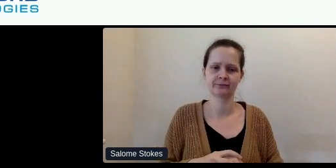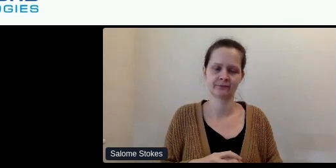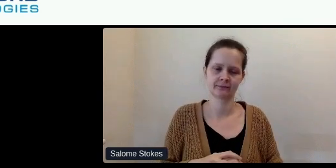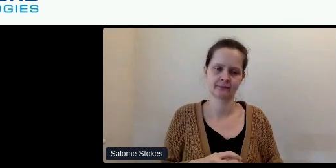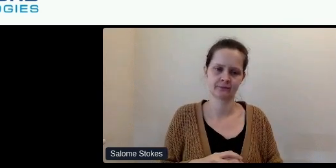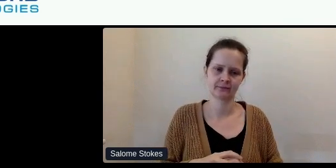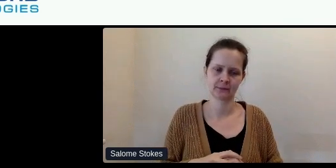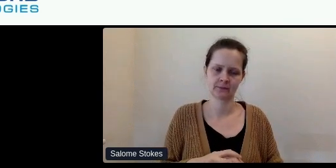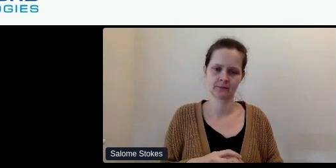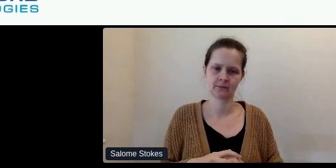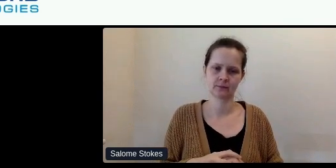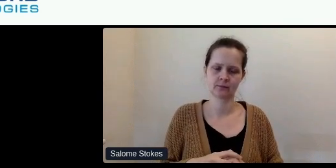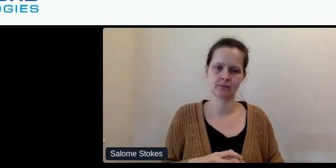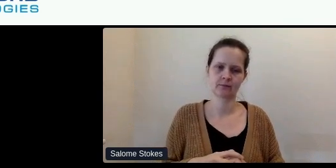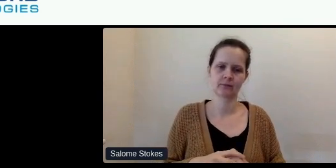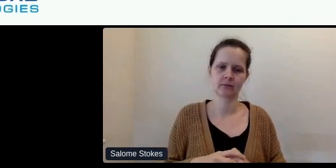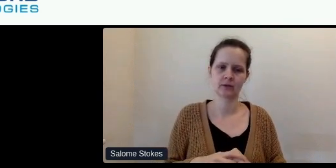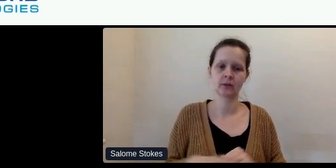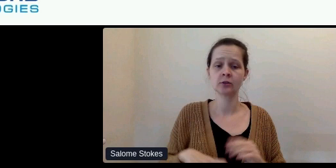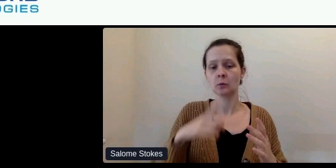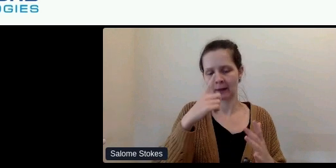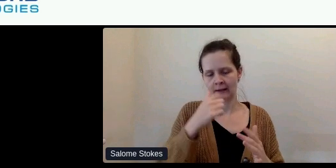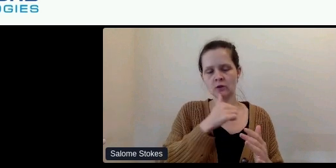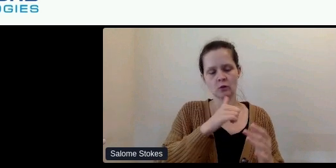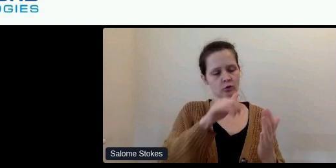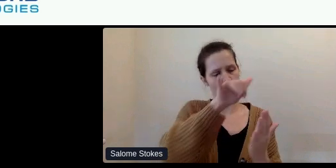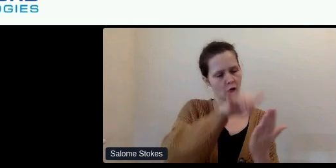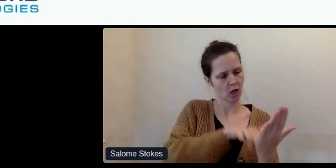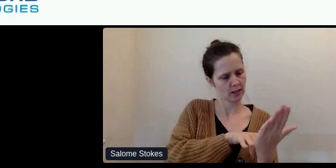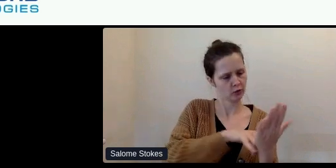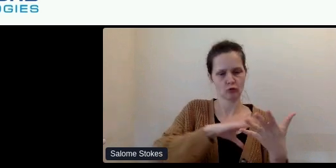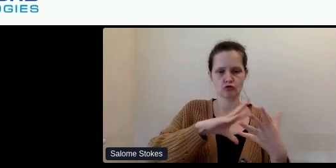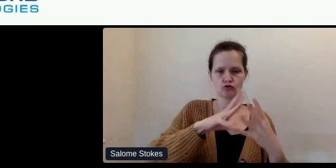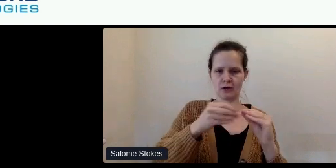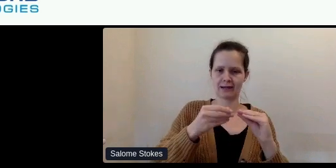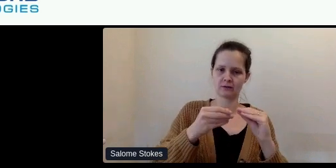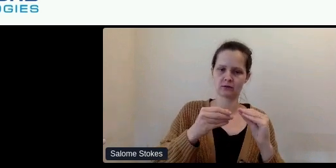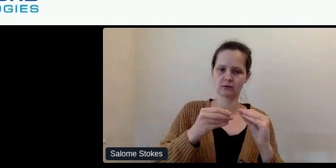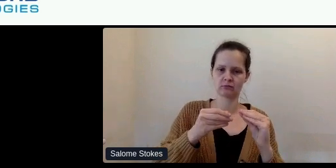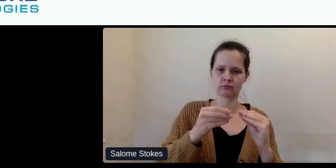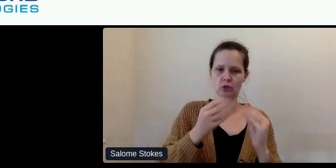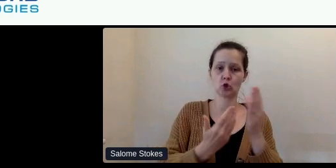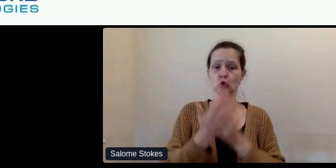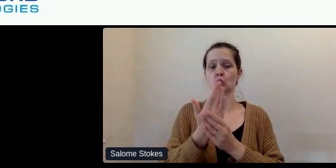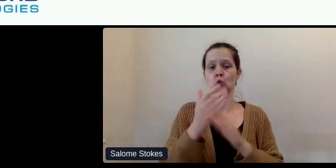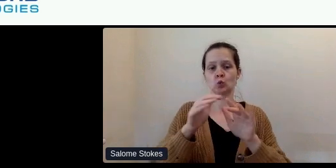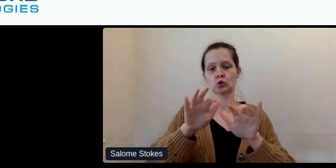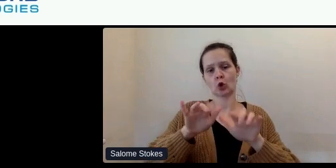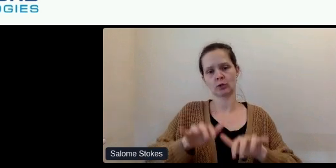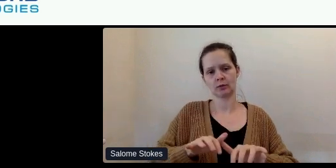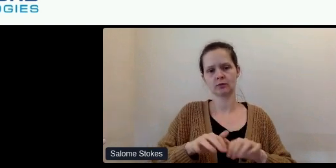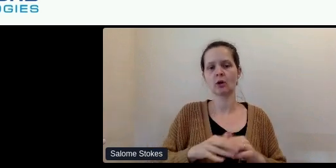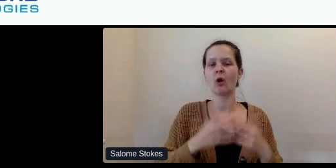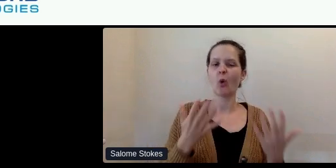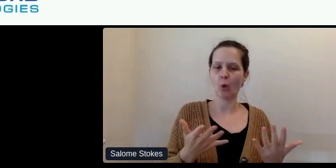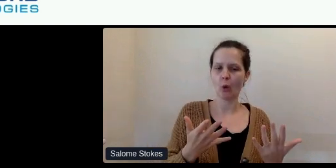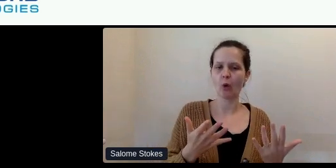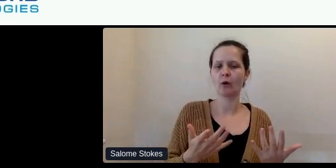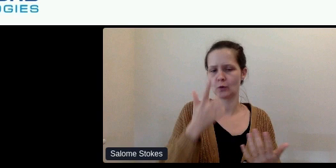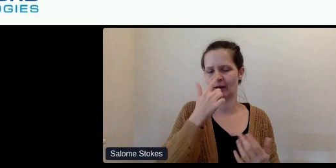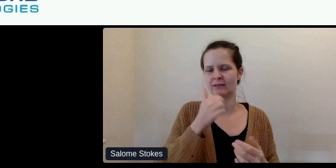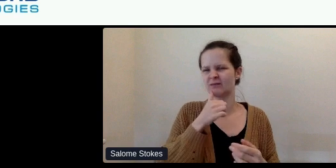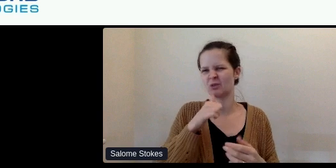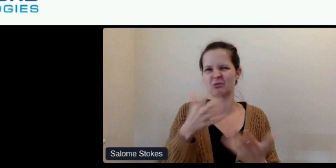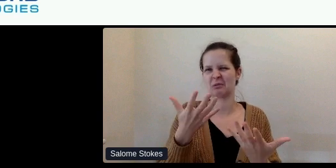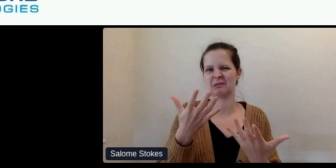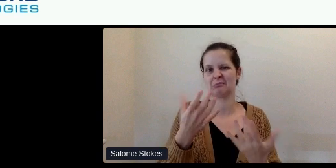document, but you also can use this to address existing documents, whether that's one that was created 5 years ago or one that was